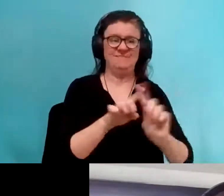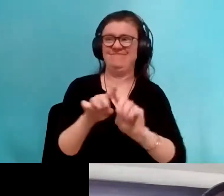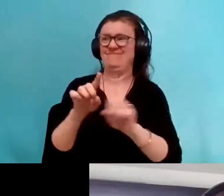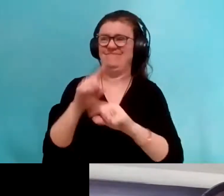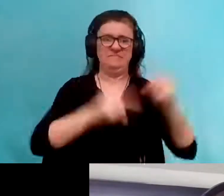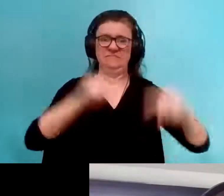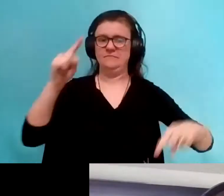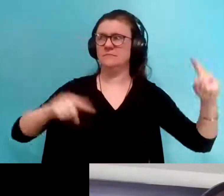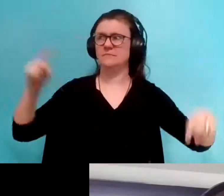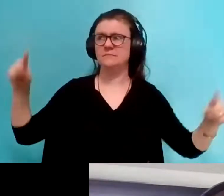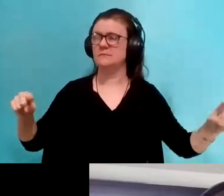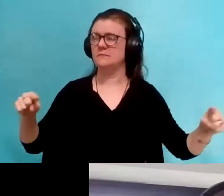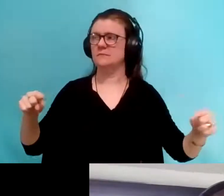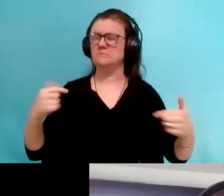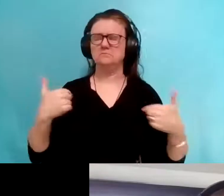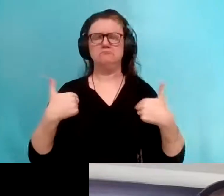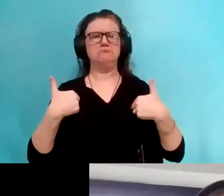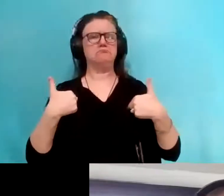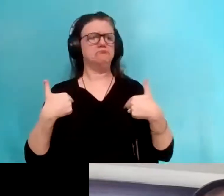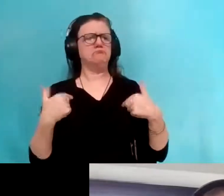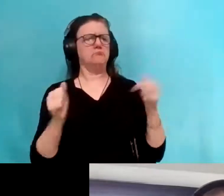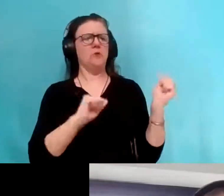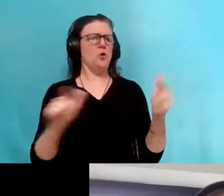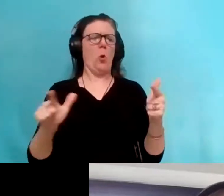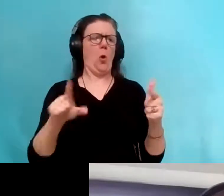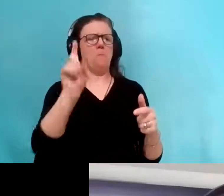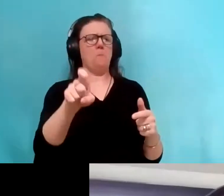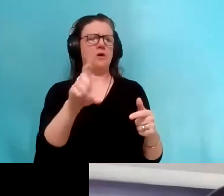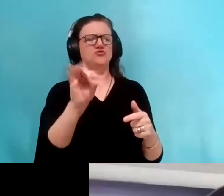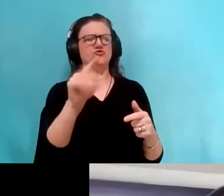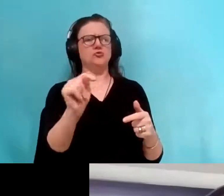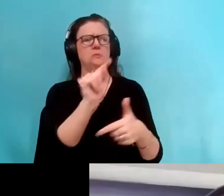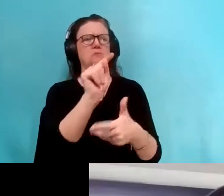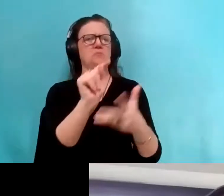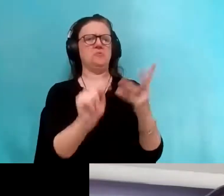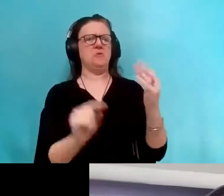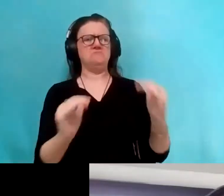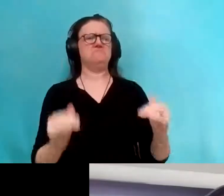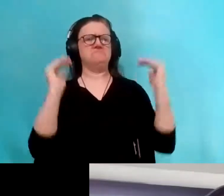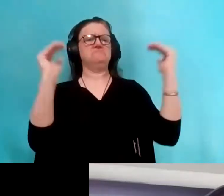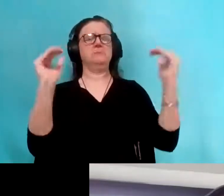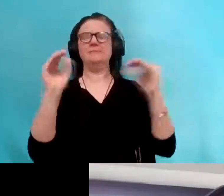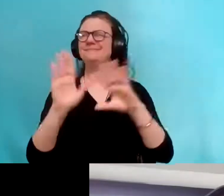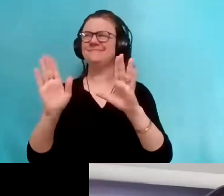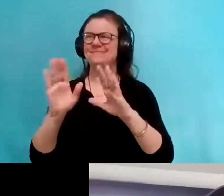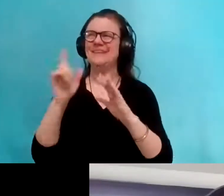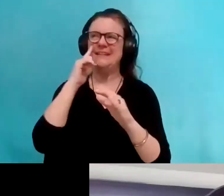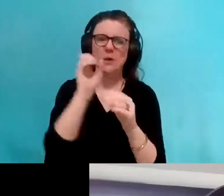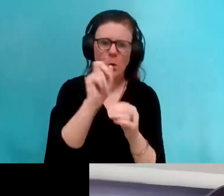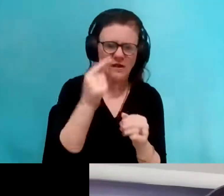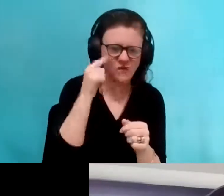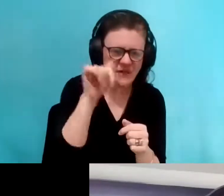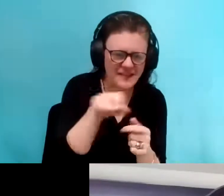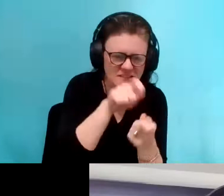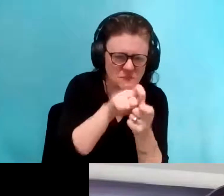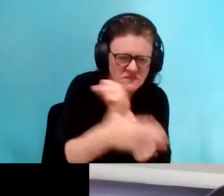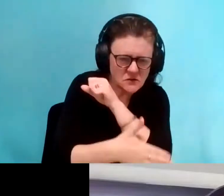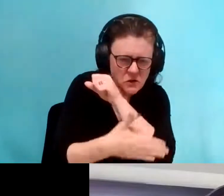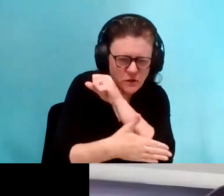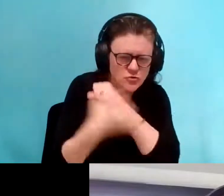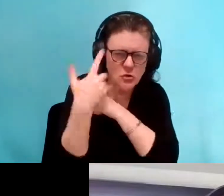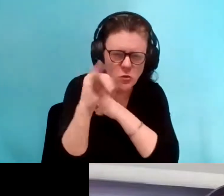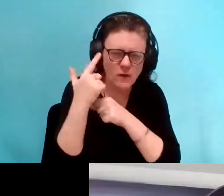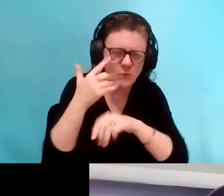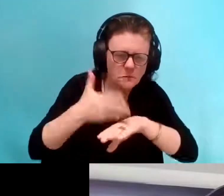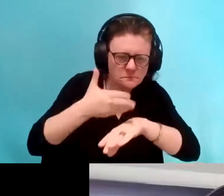is not about saying you've all got to do this to a certain gold standard. It's about thinking what that pathway to improvement might be